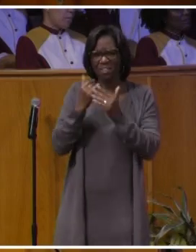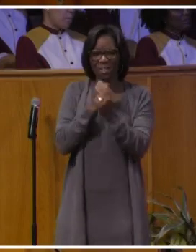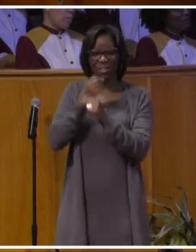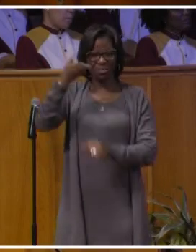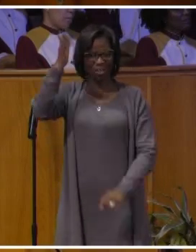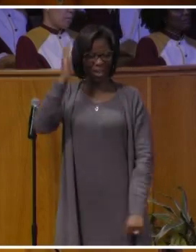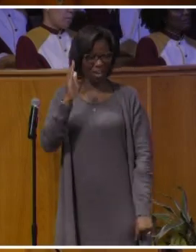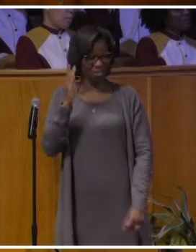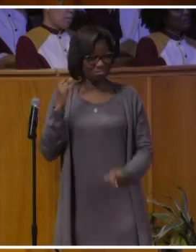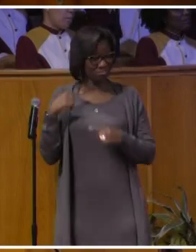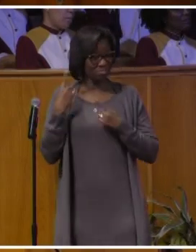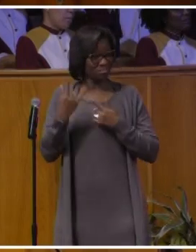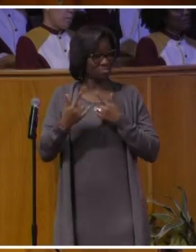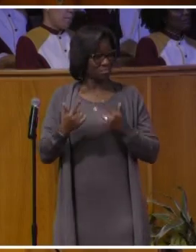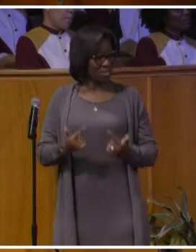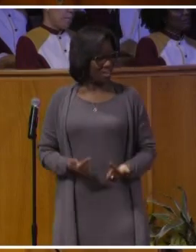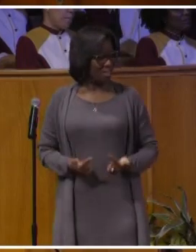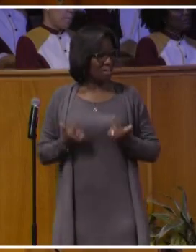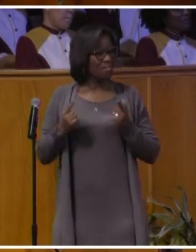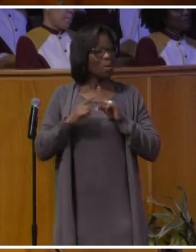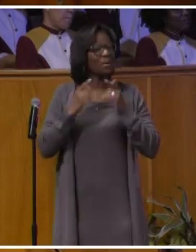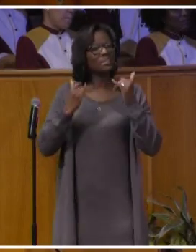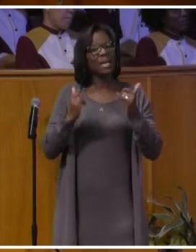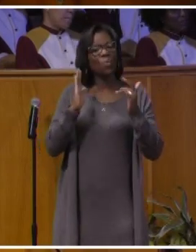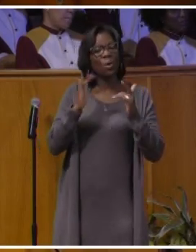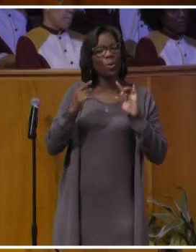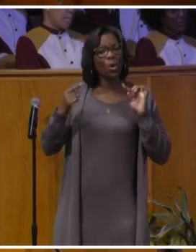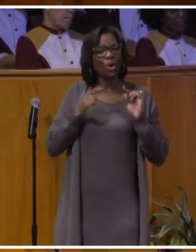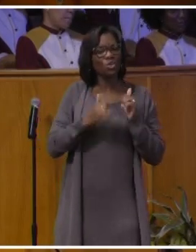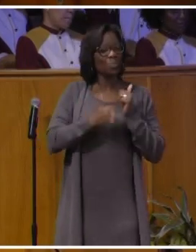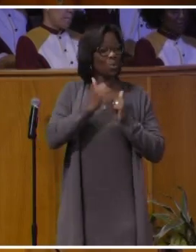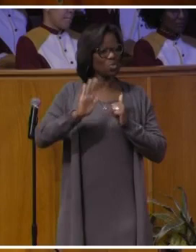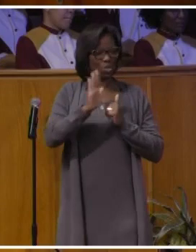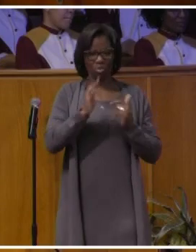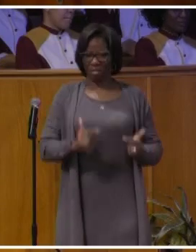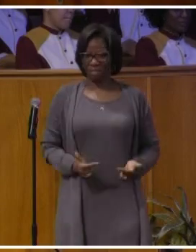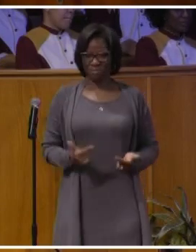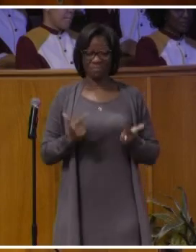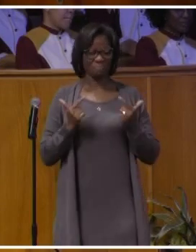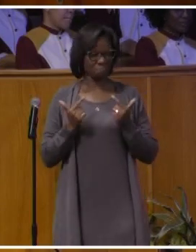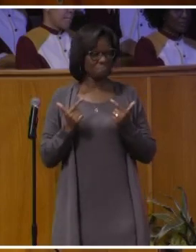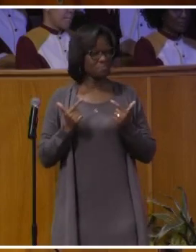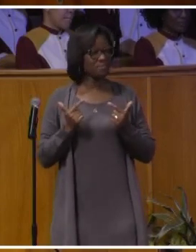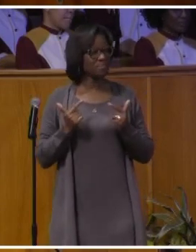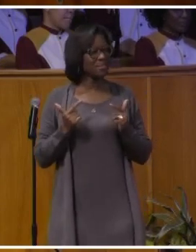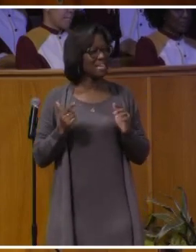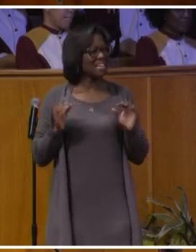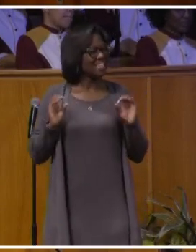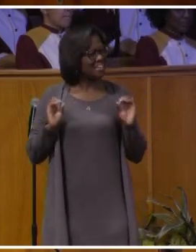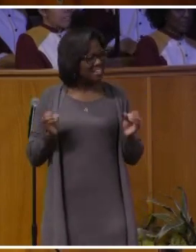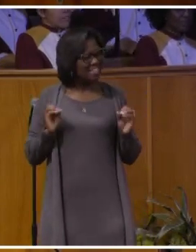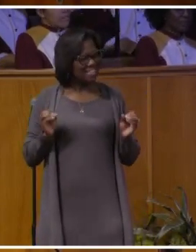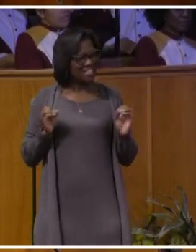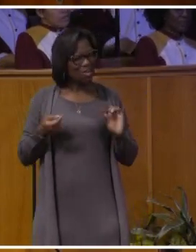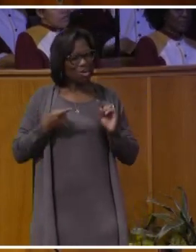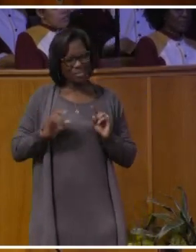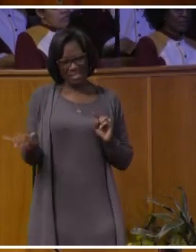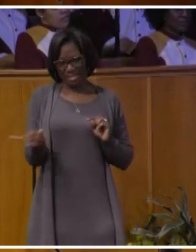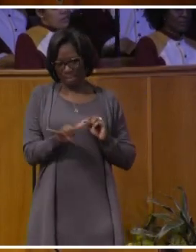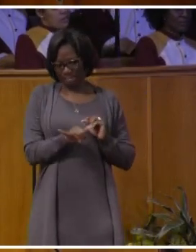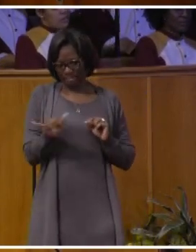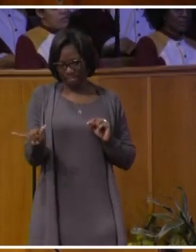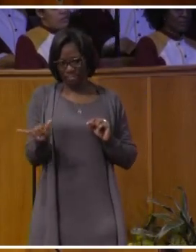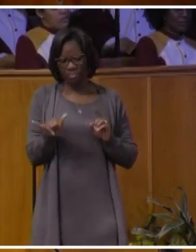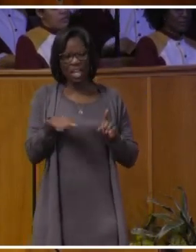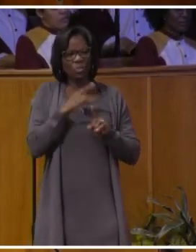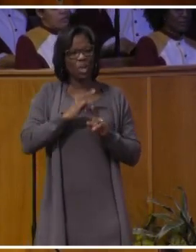God. And beloved, let me tell you what will hurt you most in life. Nothing hurts more